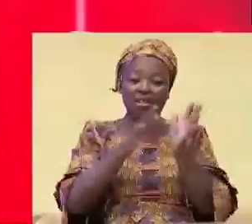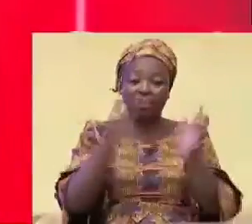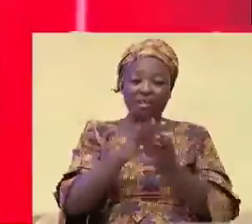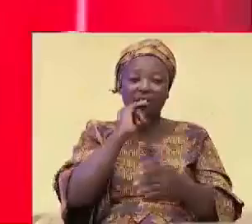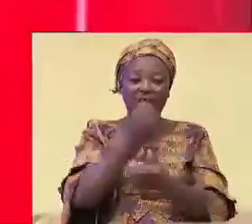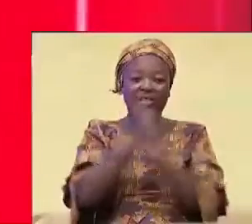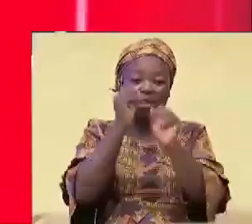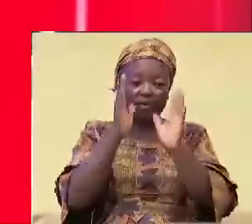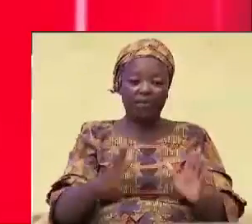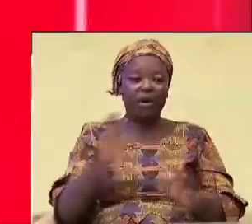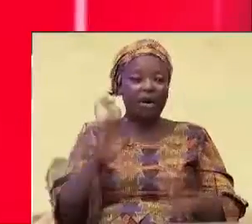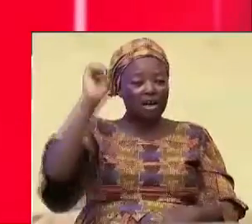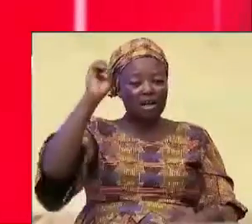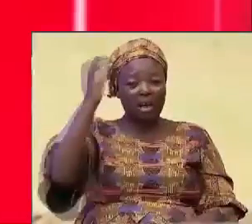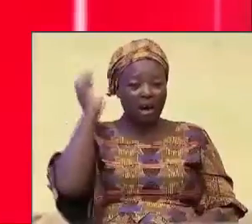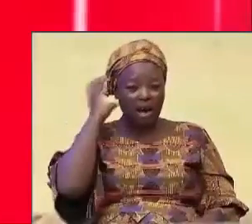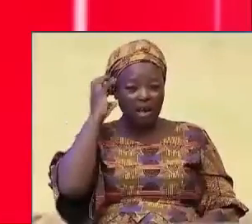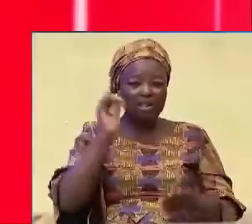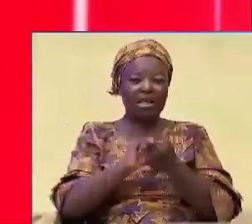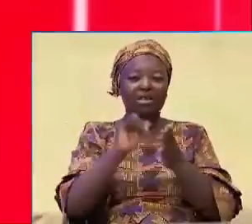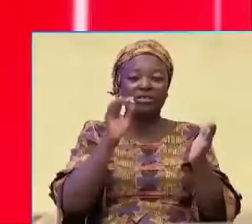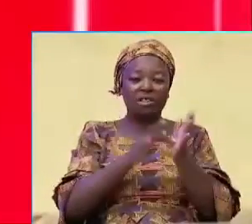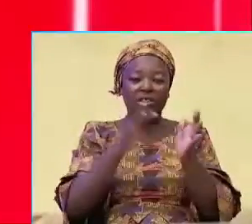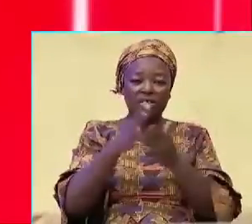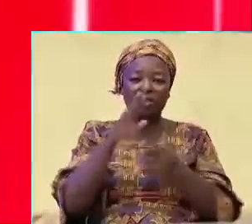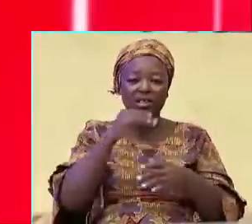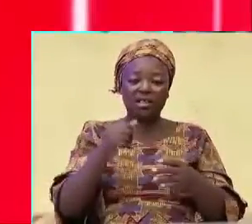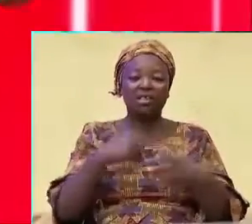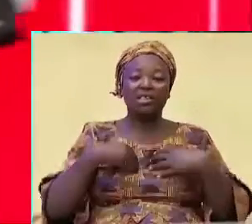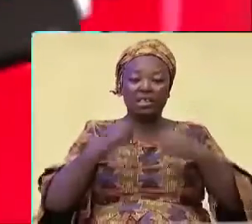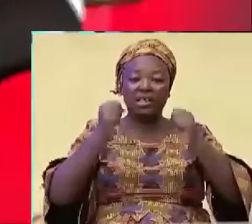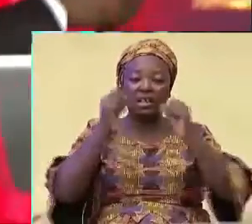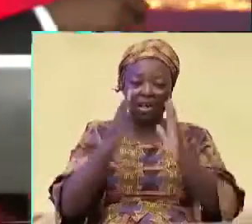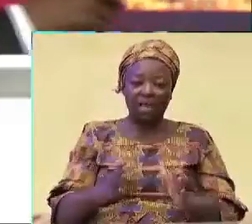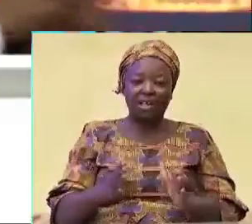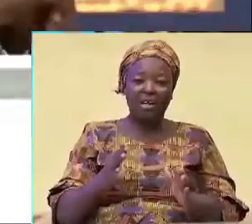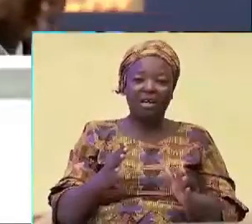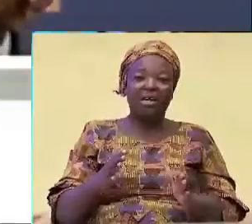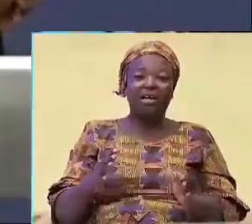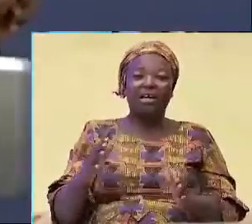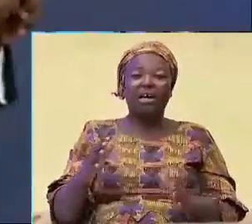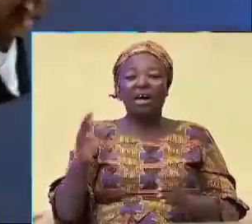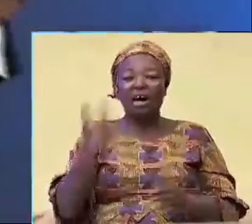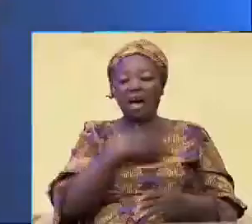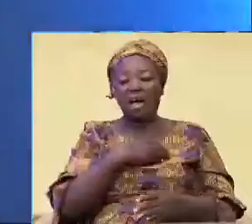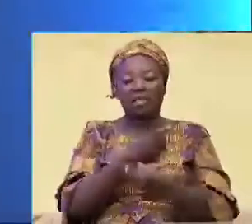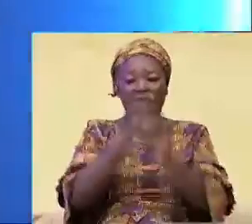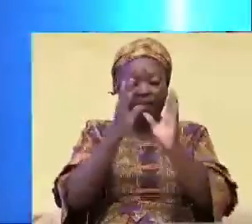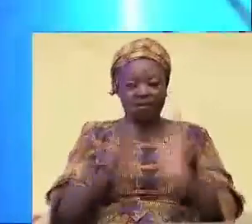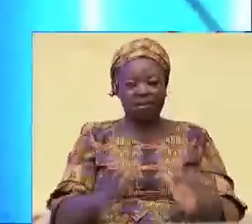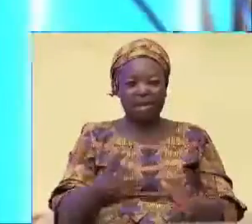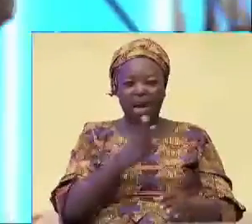that Jesus is healer. He heard that Jesus is deliverer.